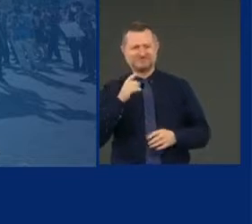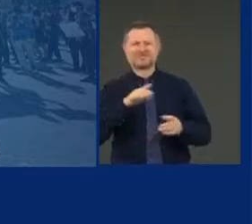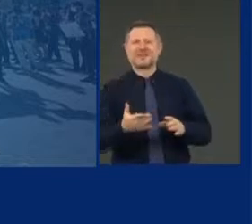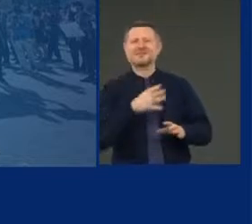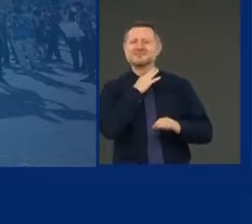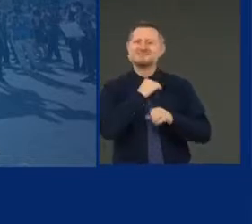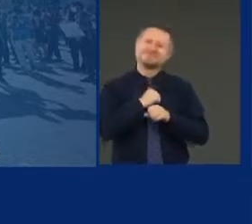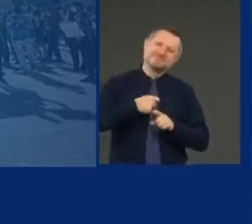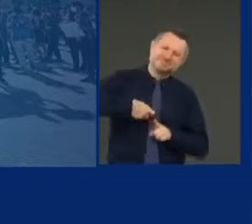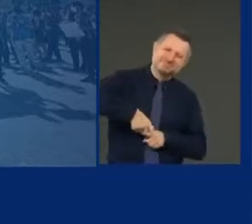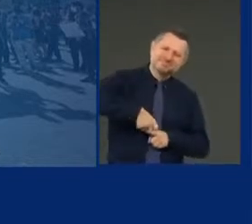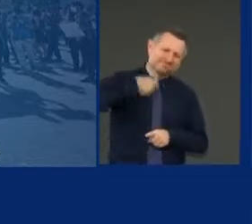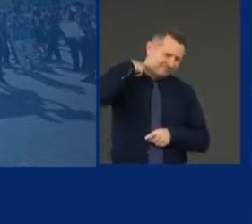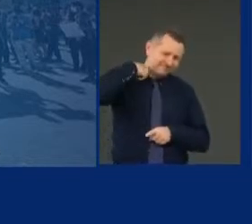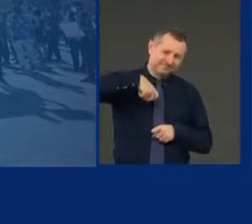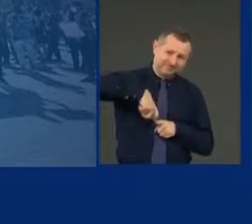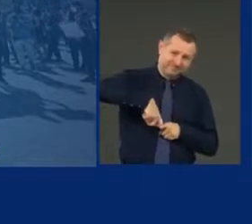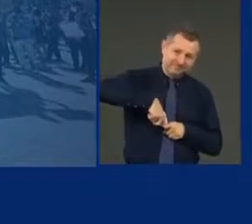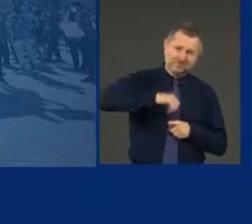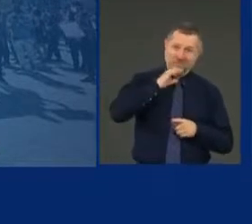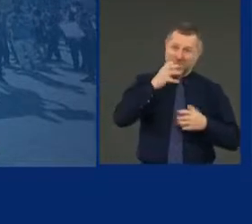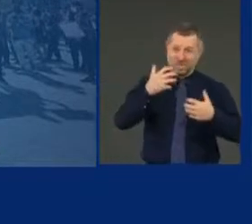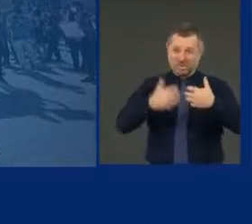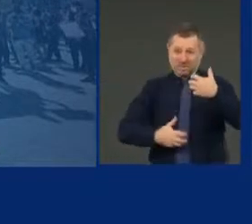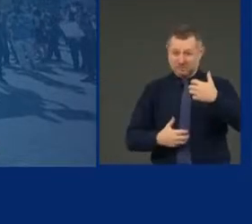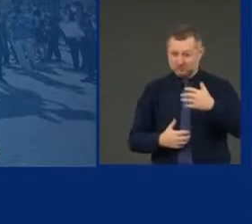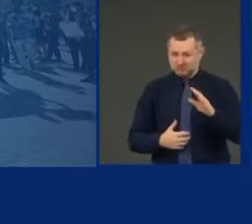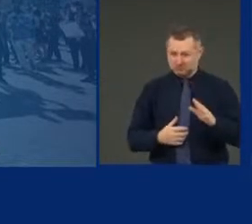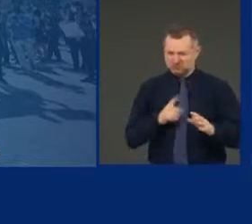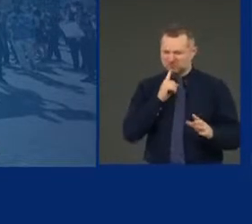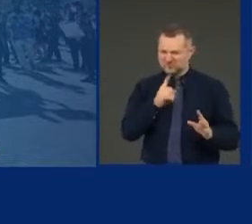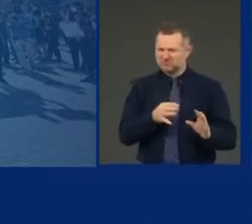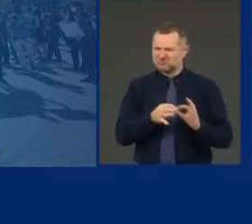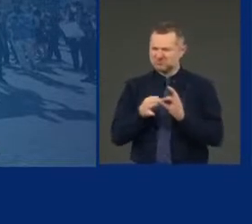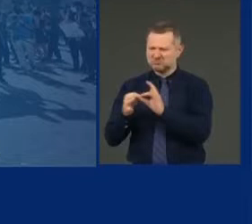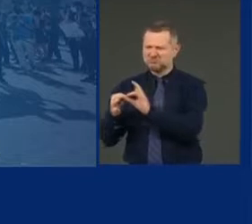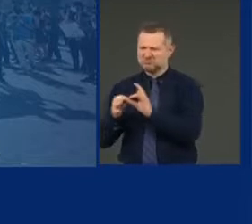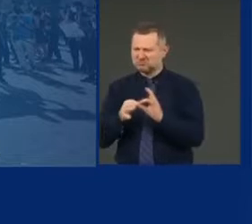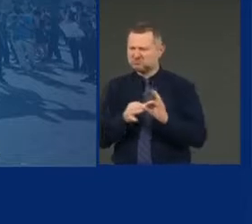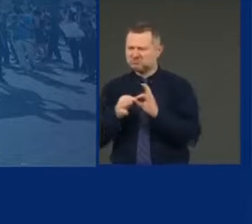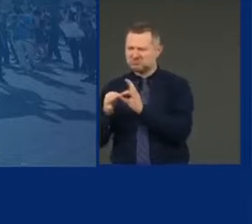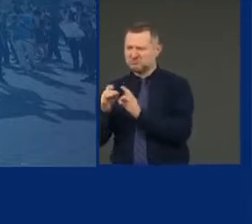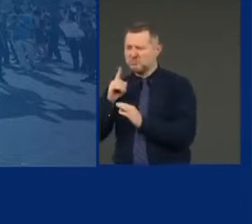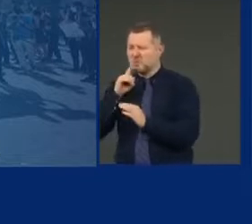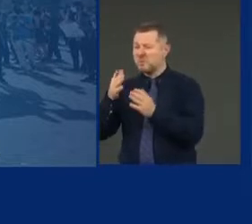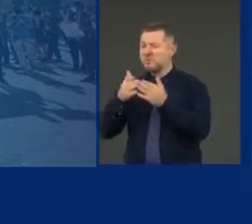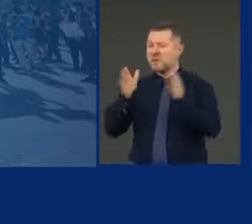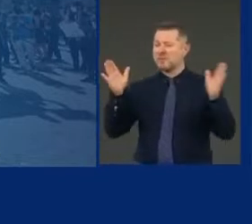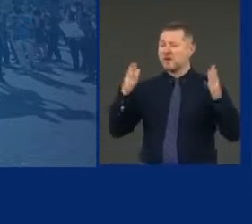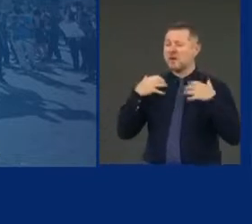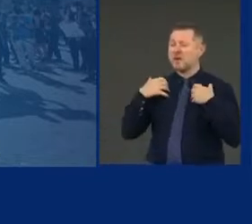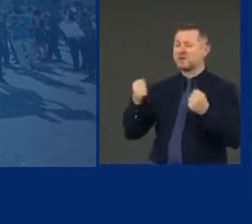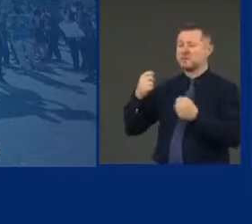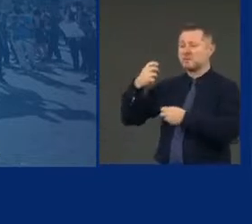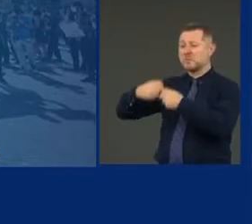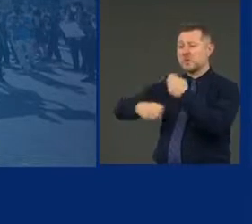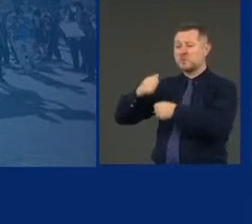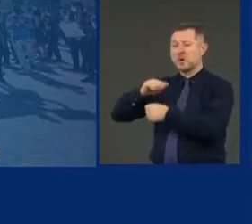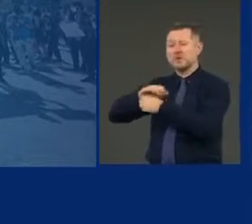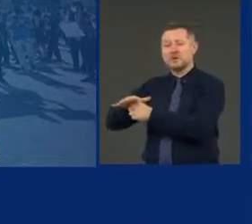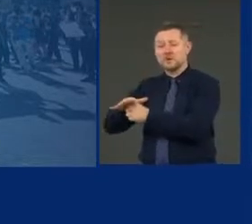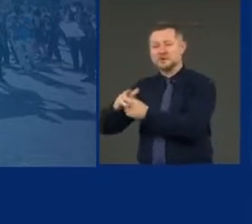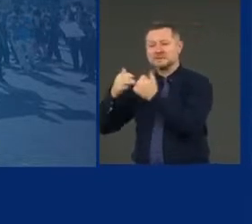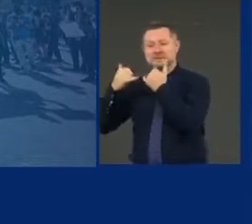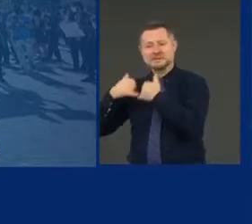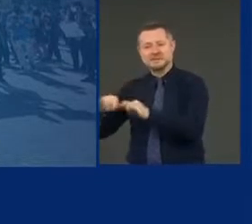One looks like a public health system issue, COVID, but it's getting at the inequality in